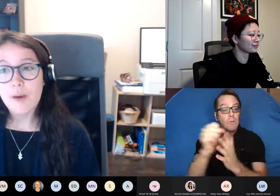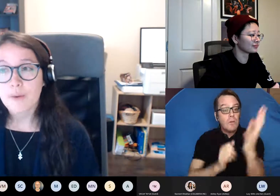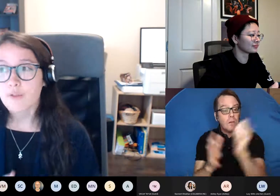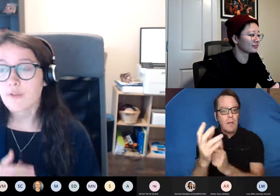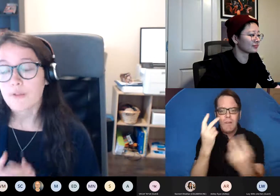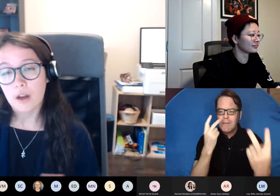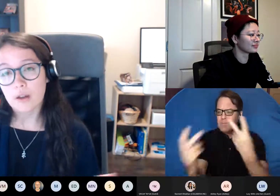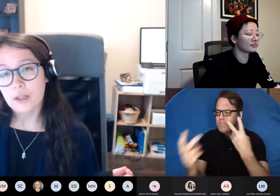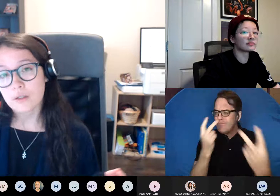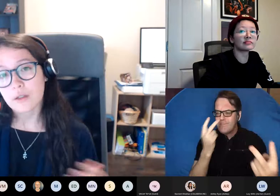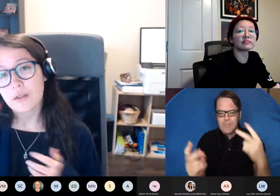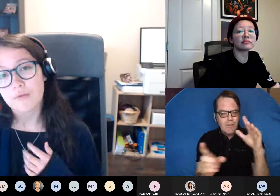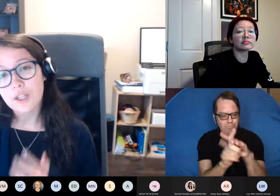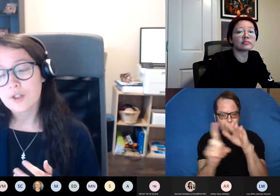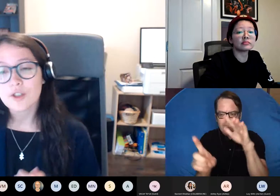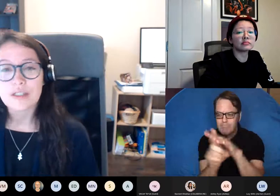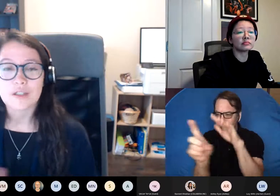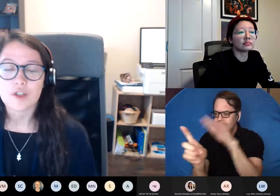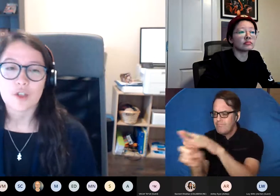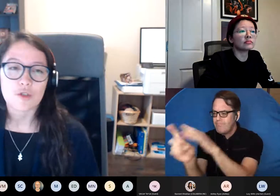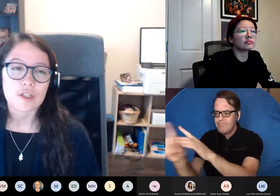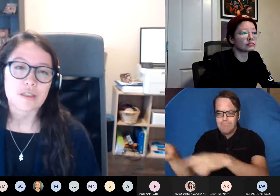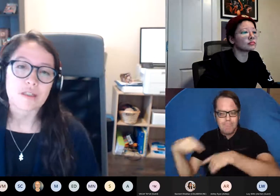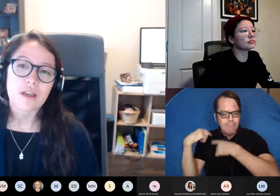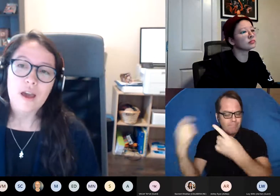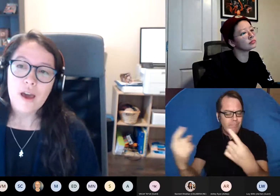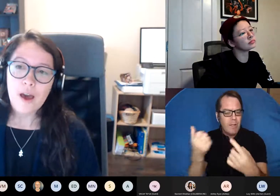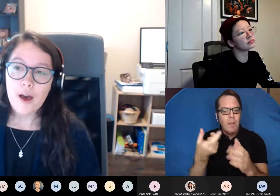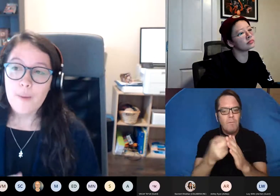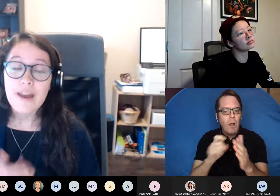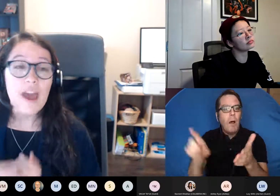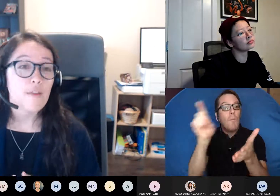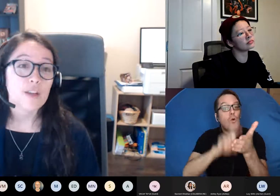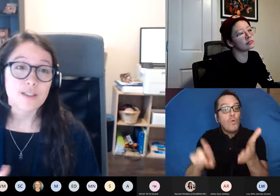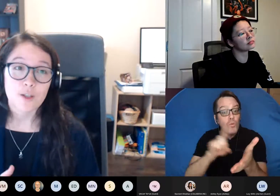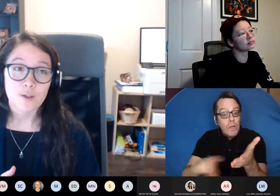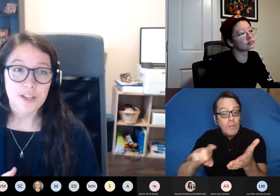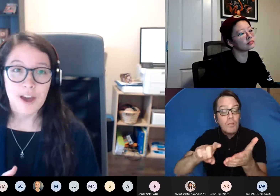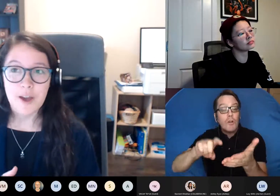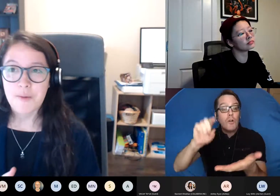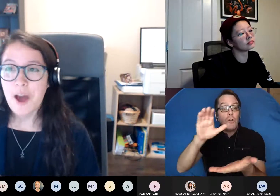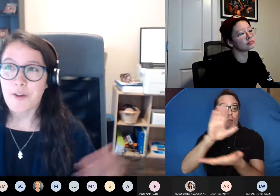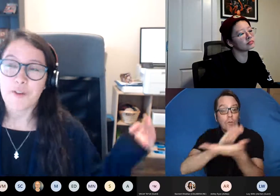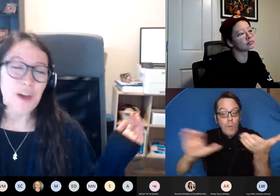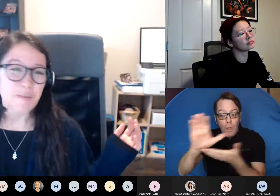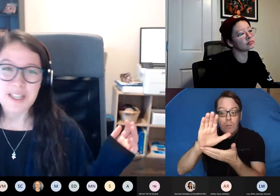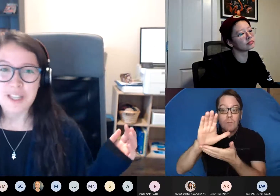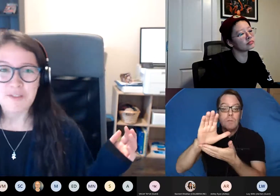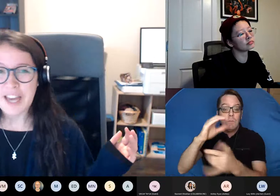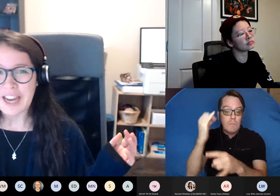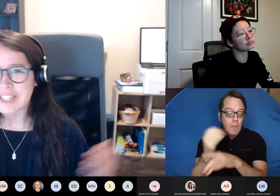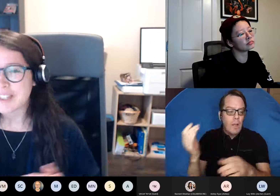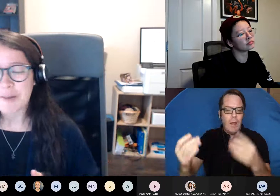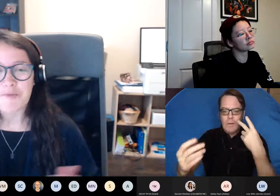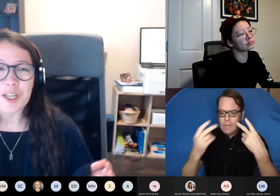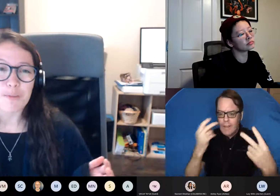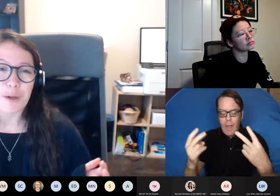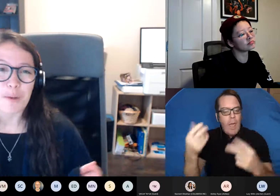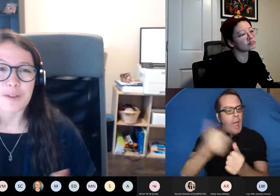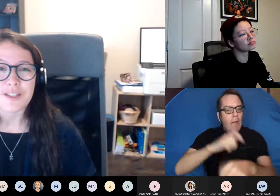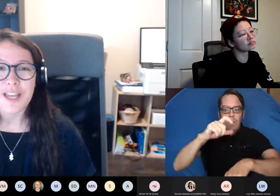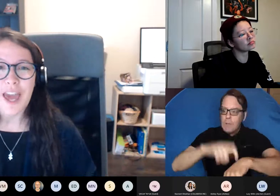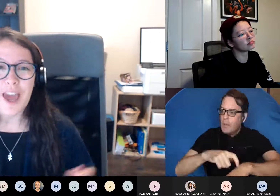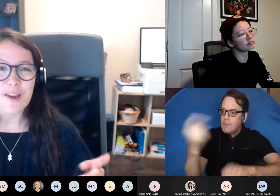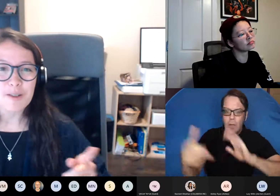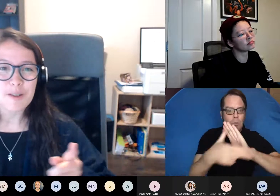have come up from various research institutions. And every single time I will find myself tagged in some